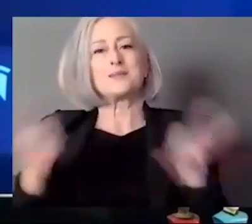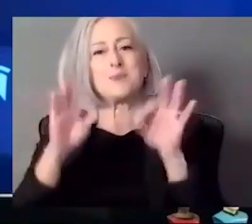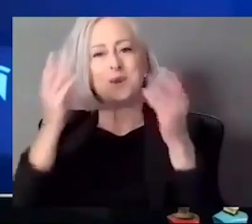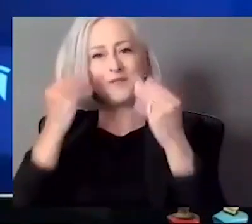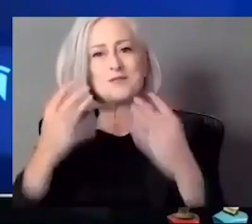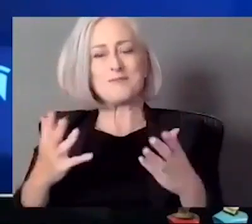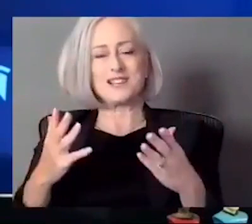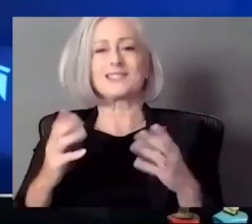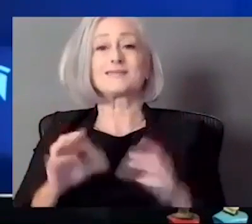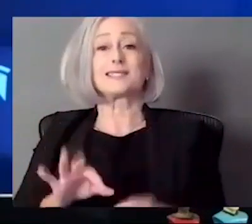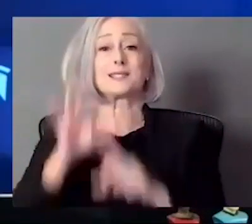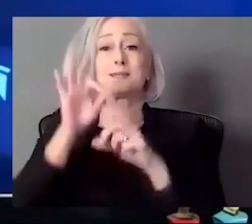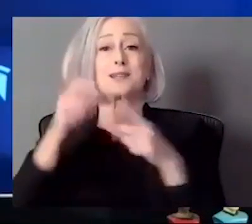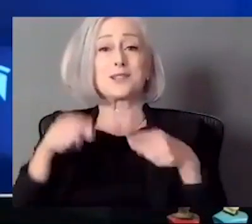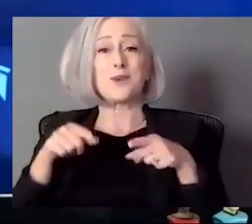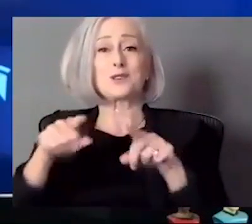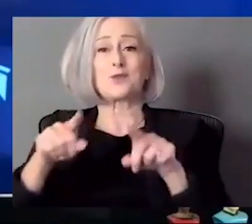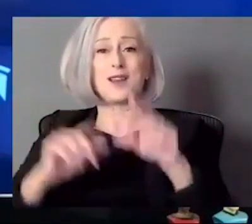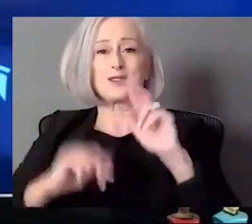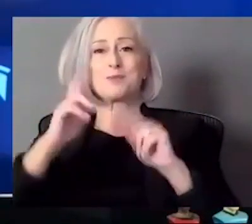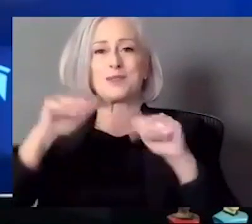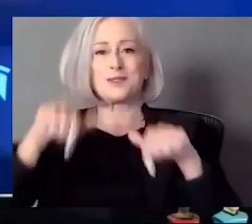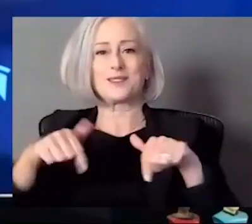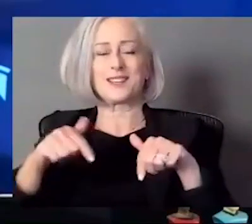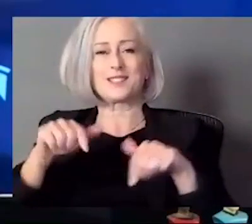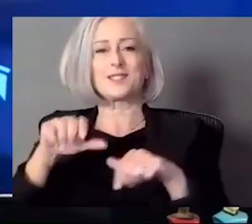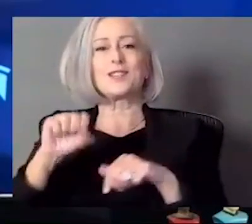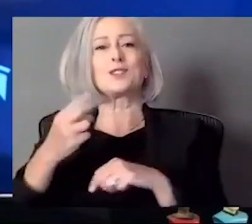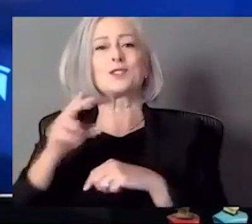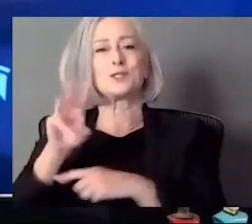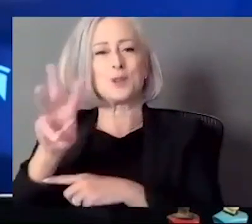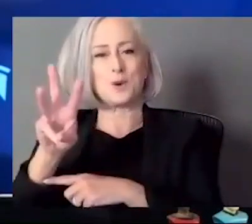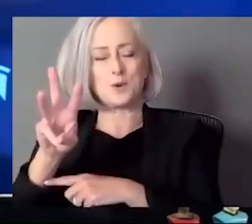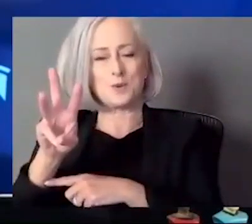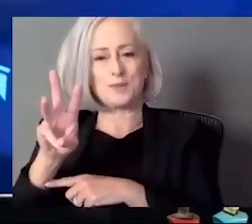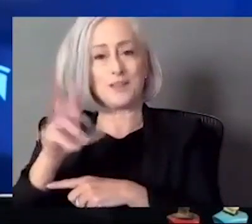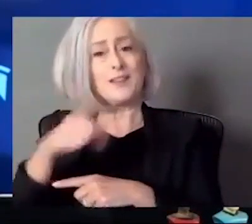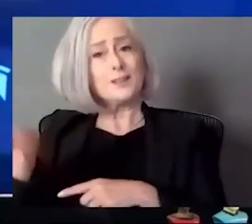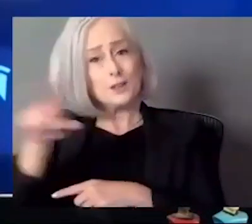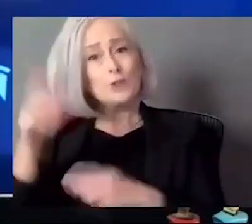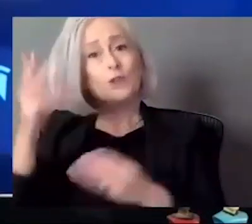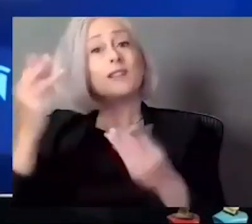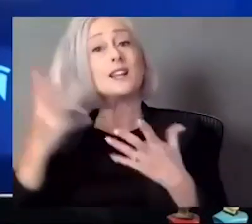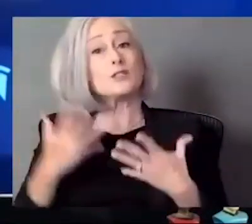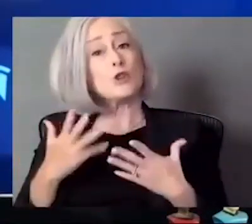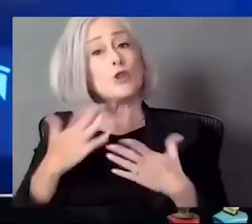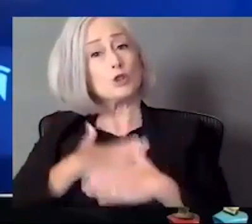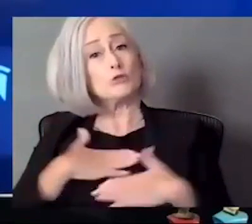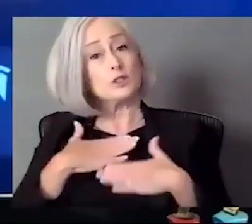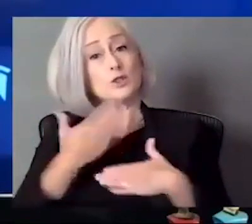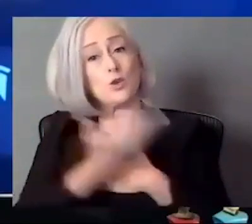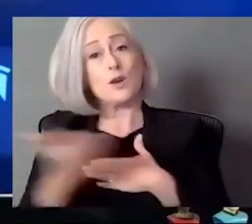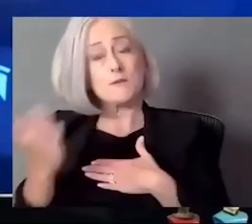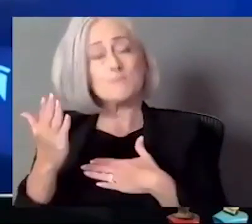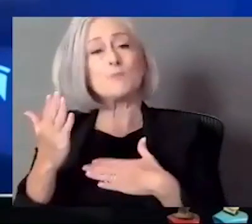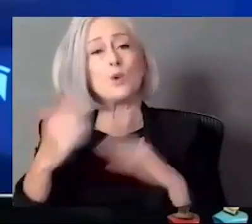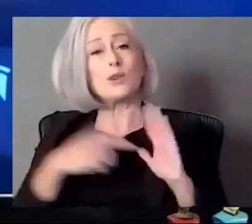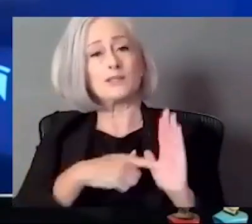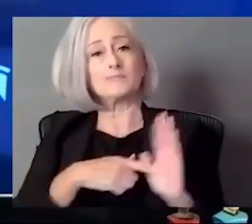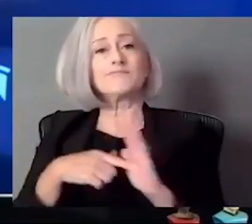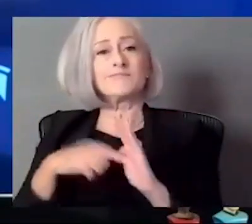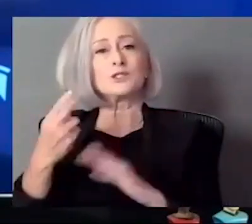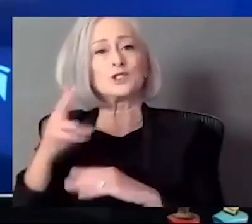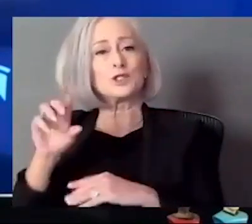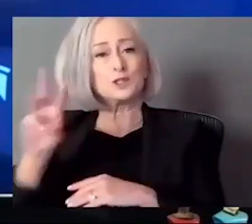expressed that you enjoy our time together in the mornings, and we're hopeful that we're going to stay around. we've given it a lot of thought and have decided